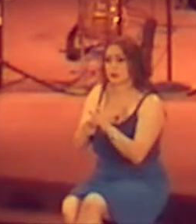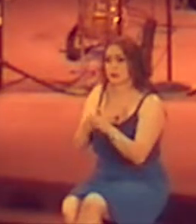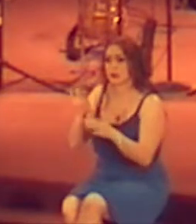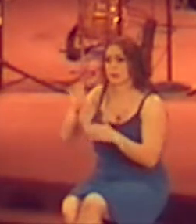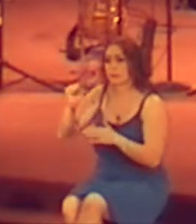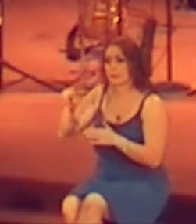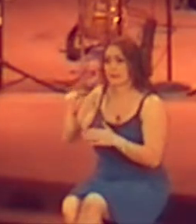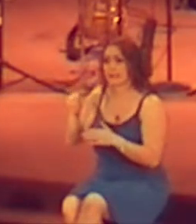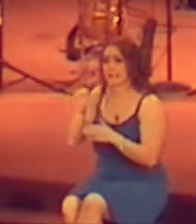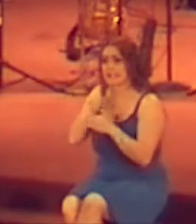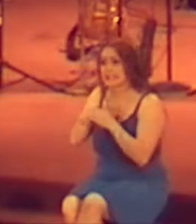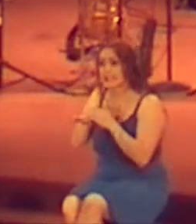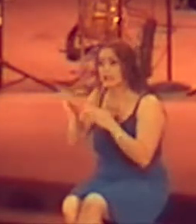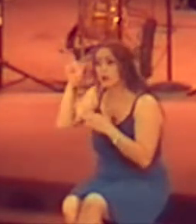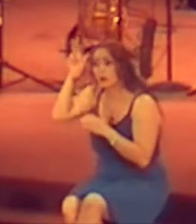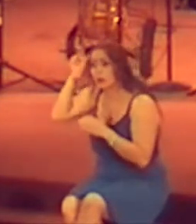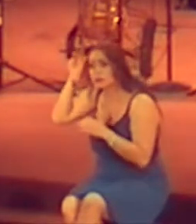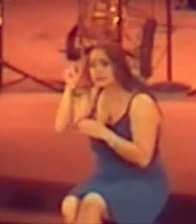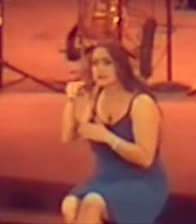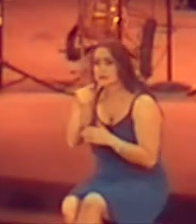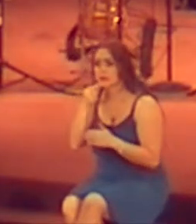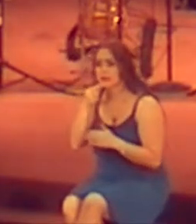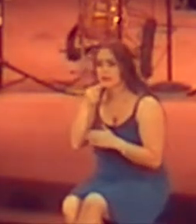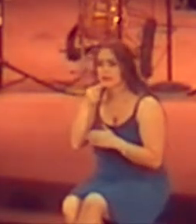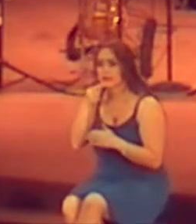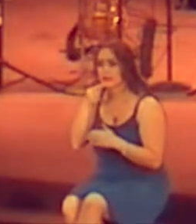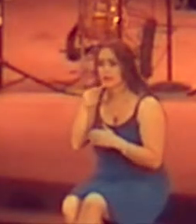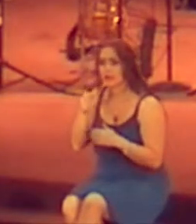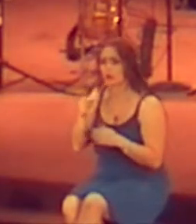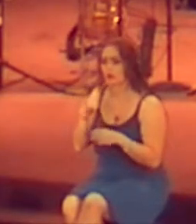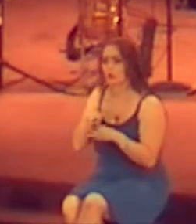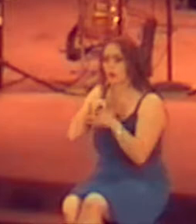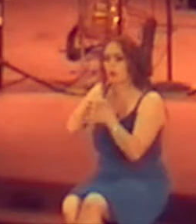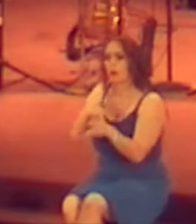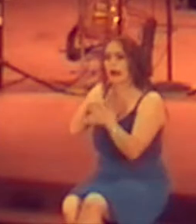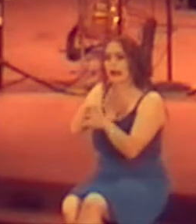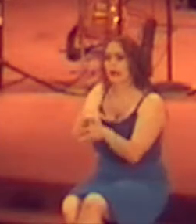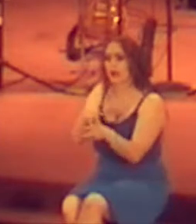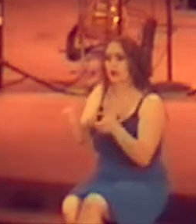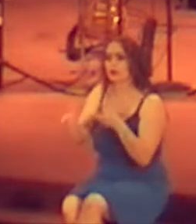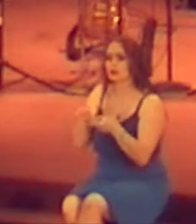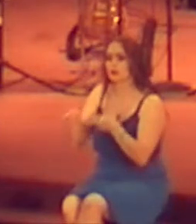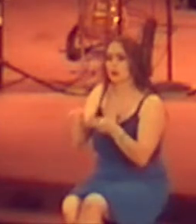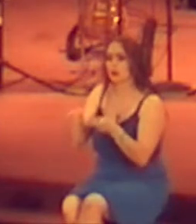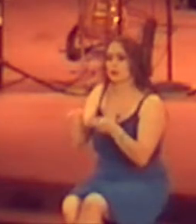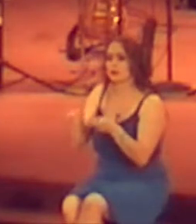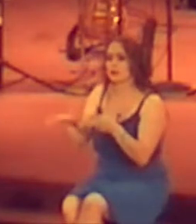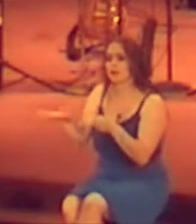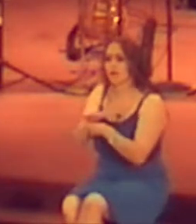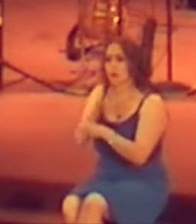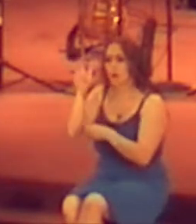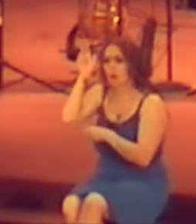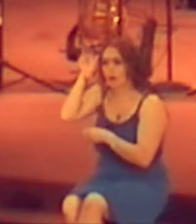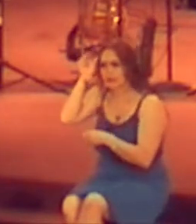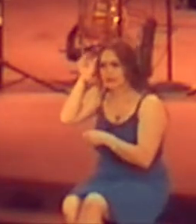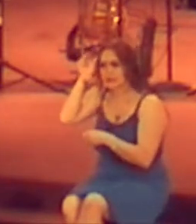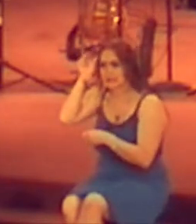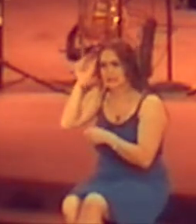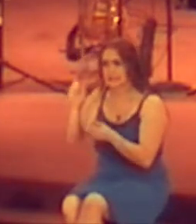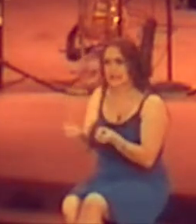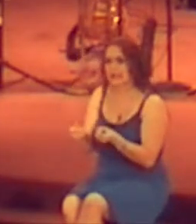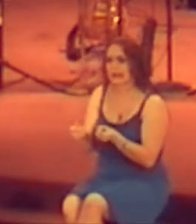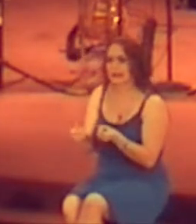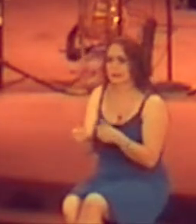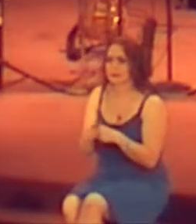mouth, the rider is able to maneuver the entire horse. How much more can the human tongue empower an